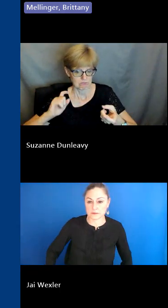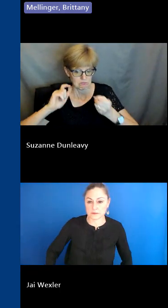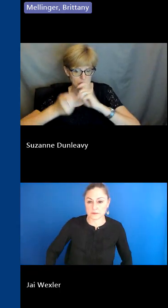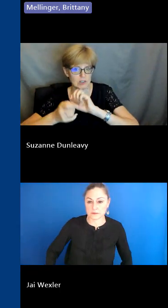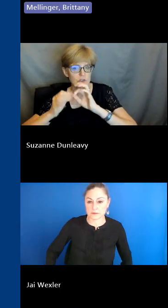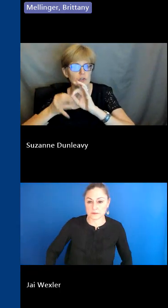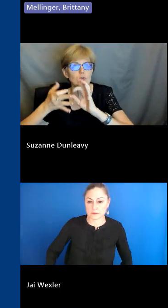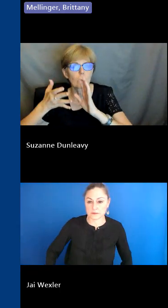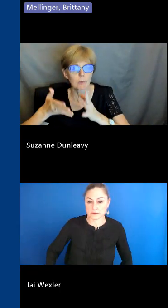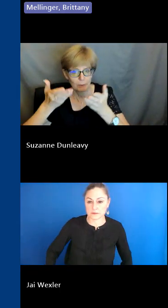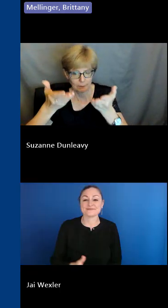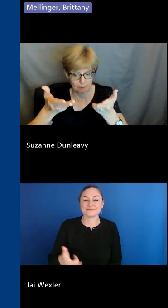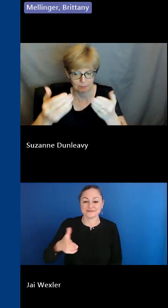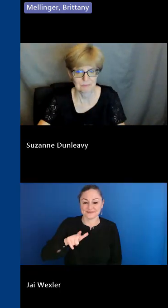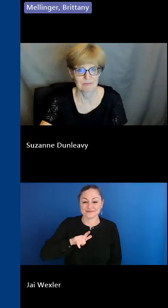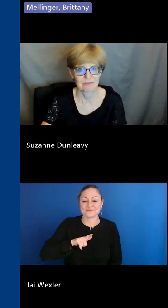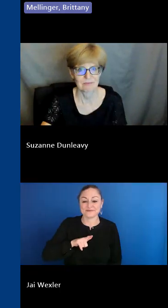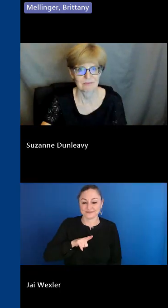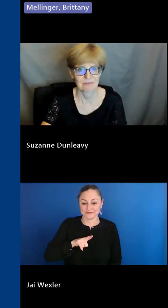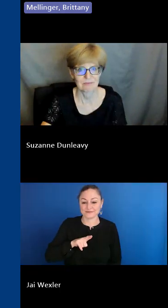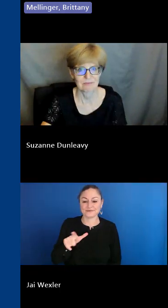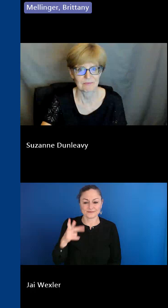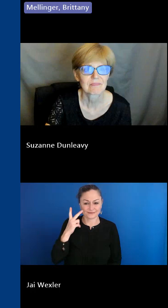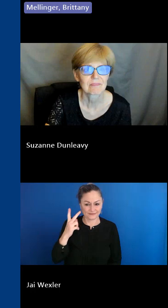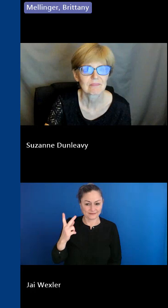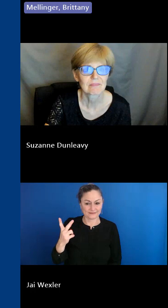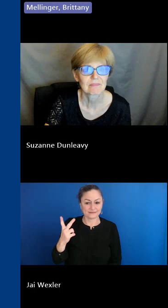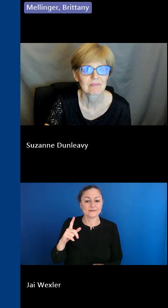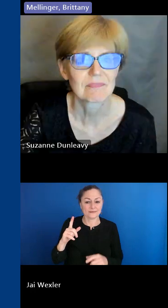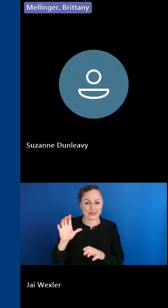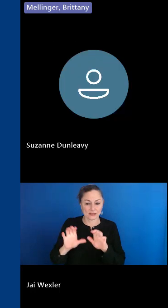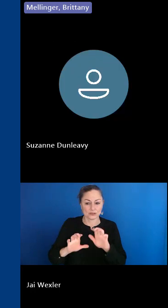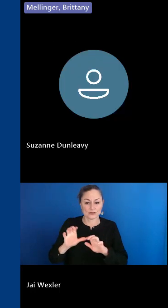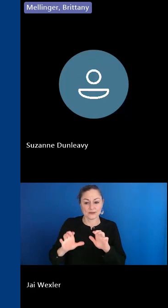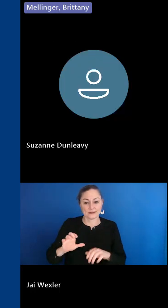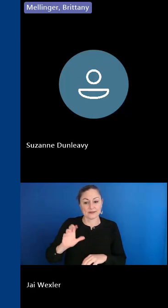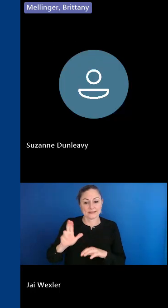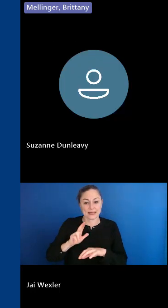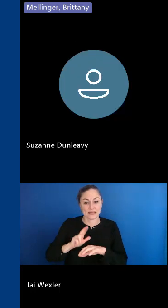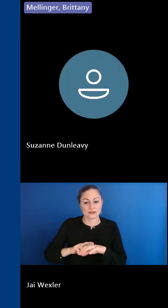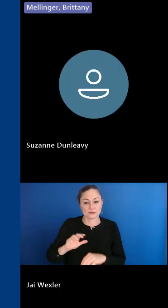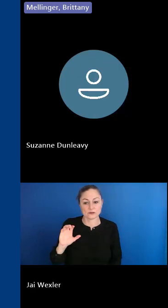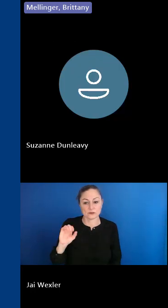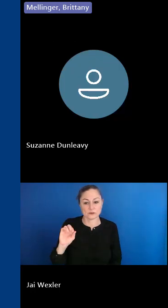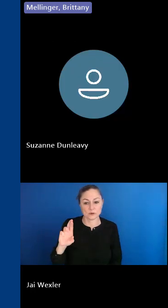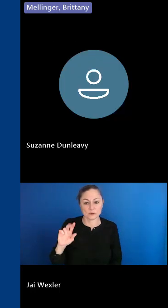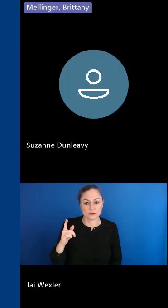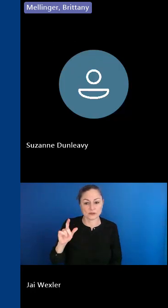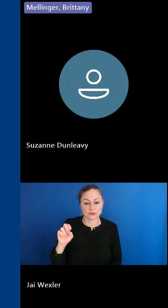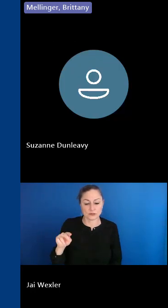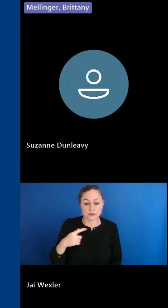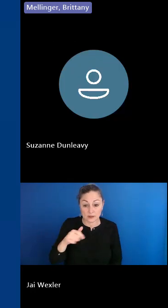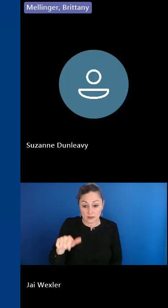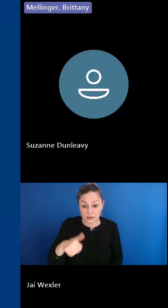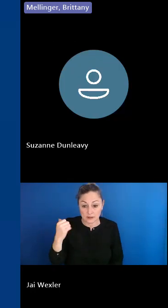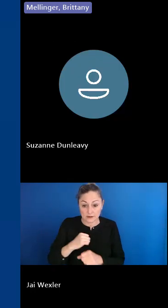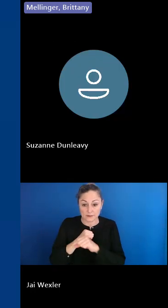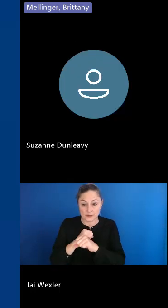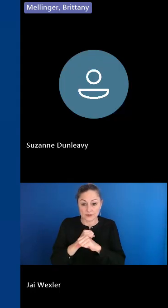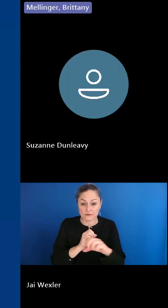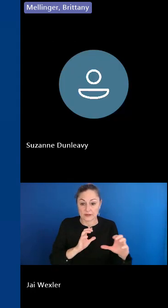got national origin in the chat. Absolutely. What are some other areas protected classes? Age,